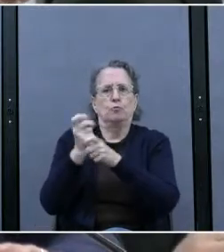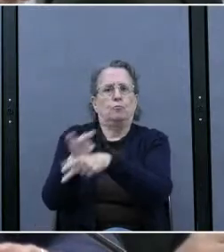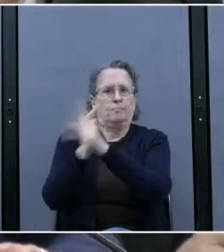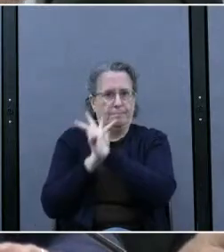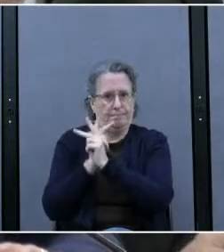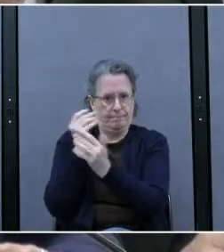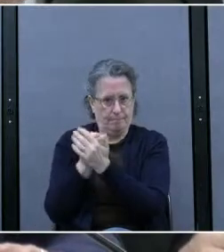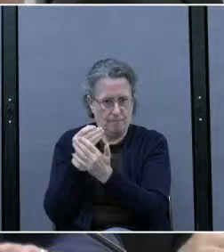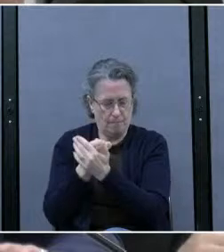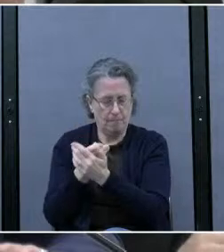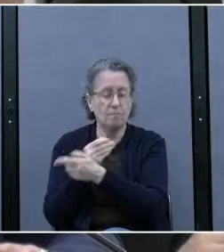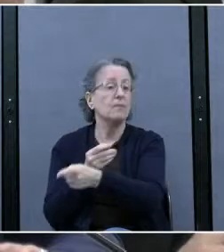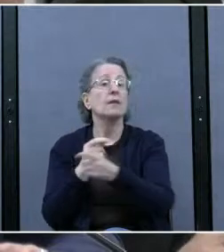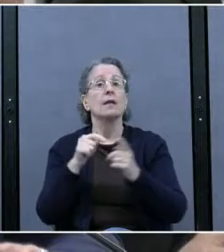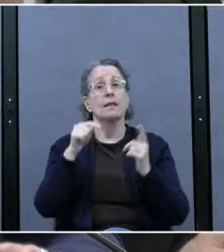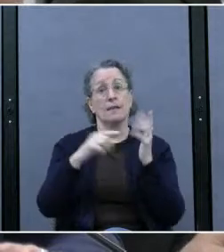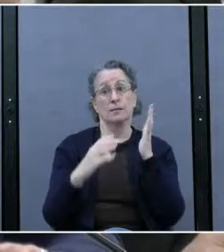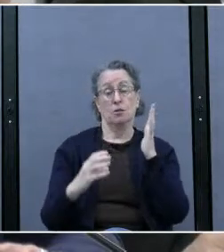allows the